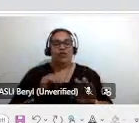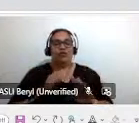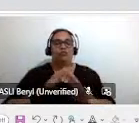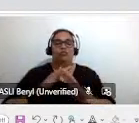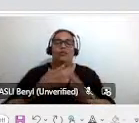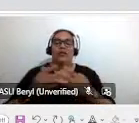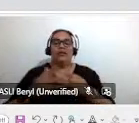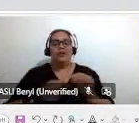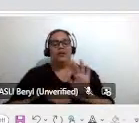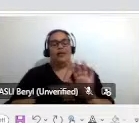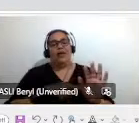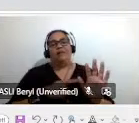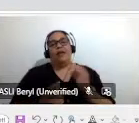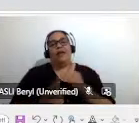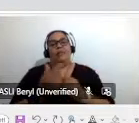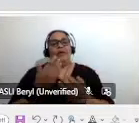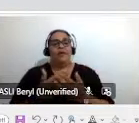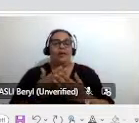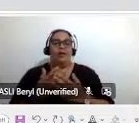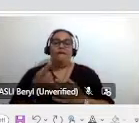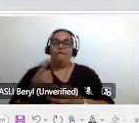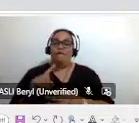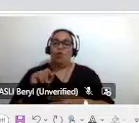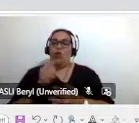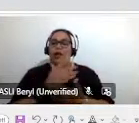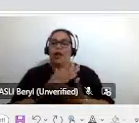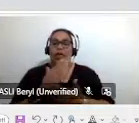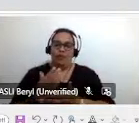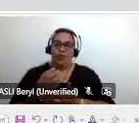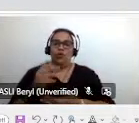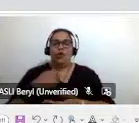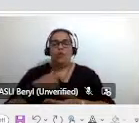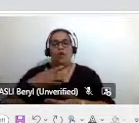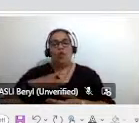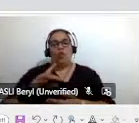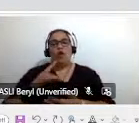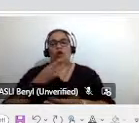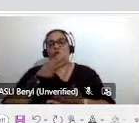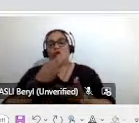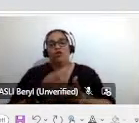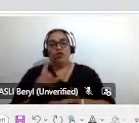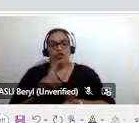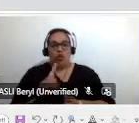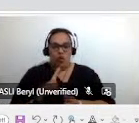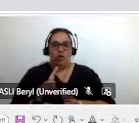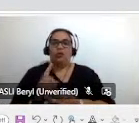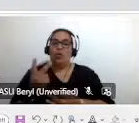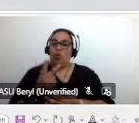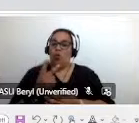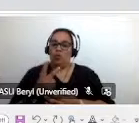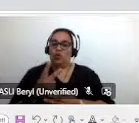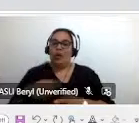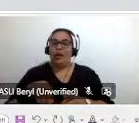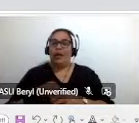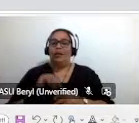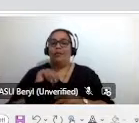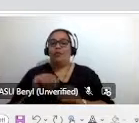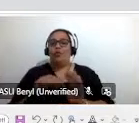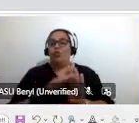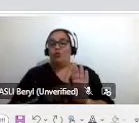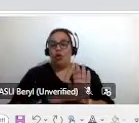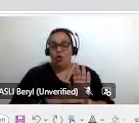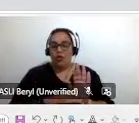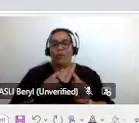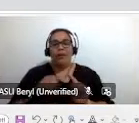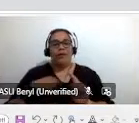any negative consequences for libraries. So I would like to suggest that also in terms of the program, and I